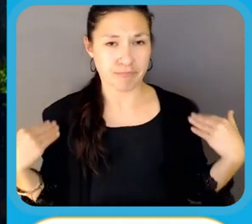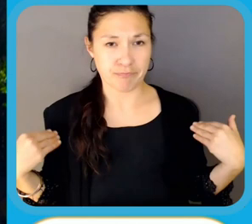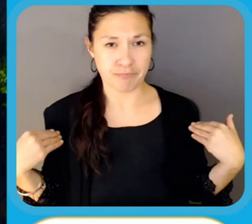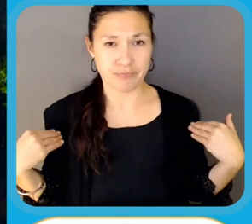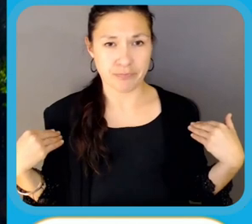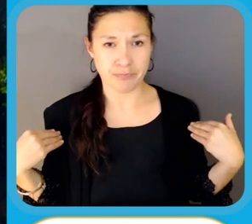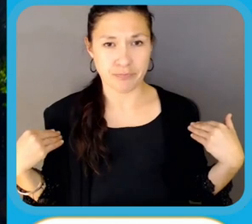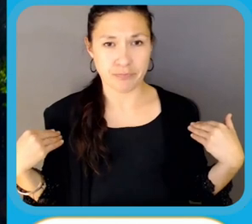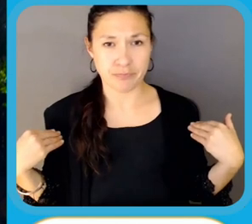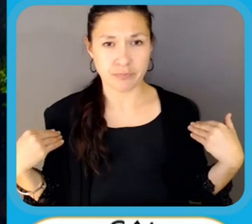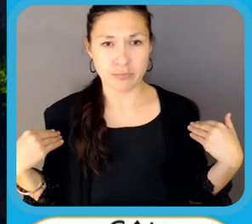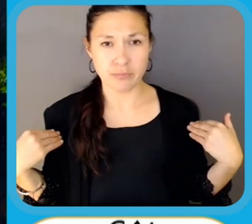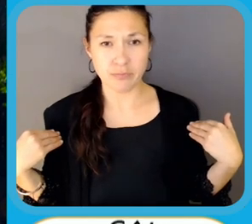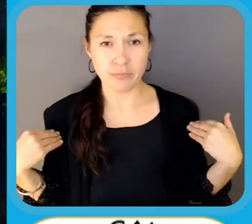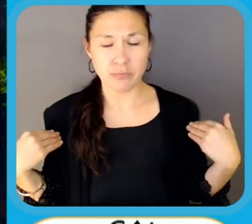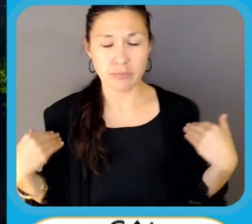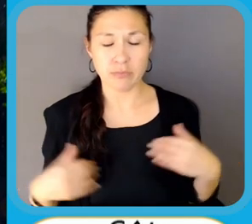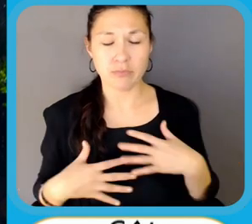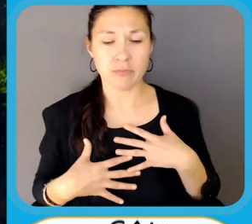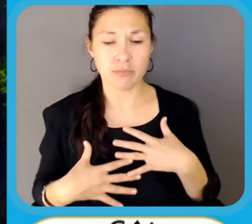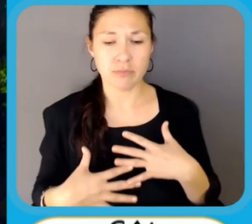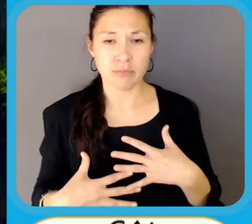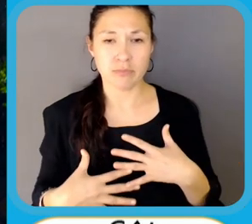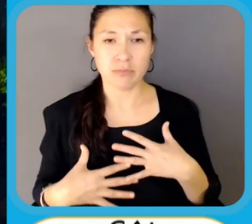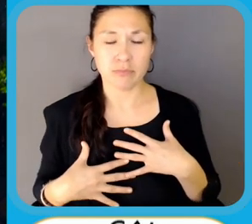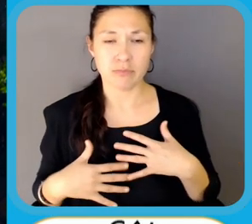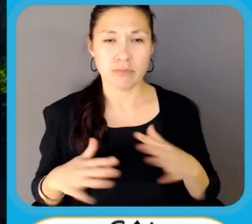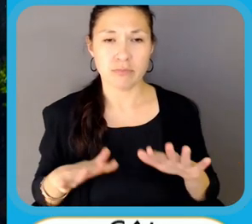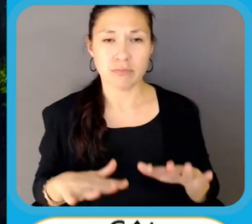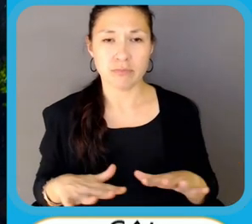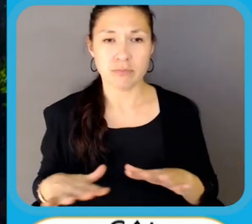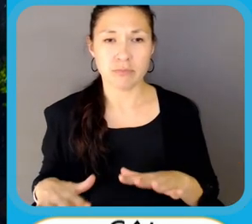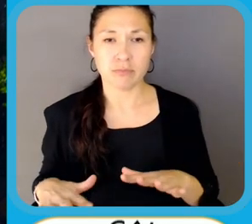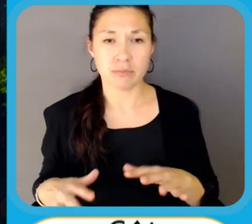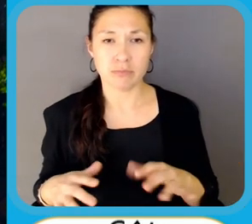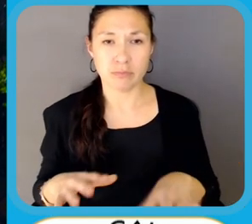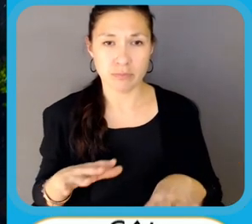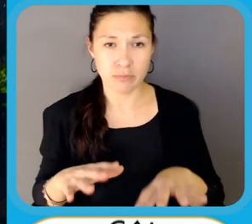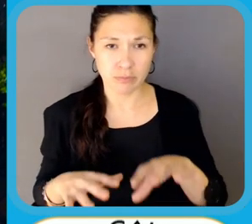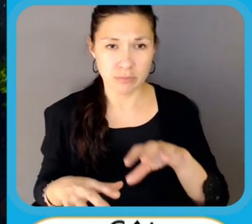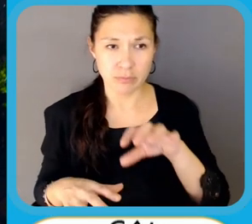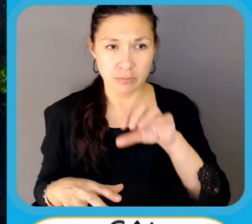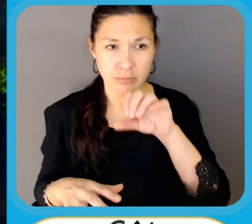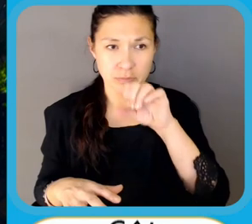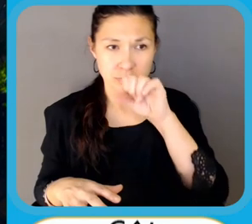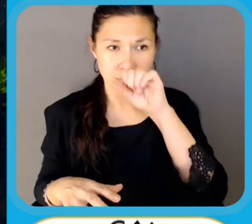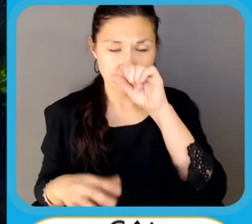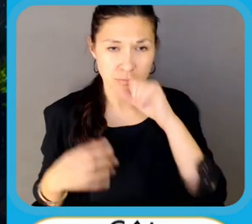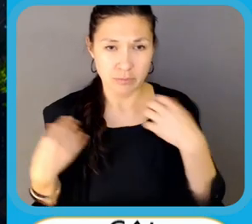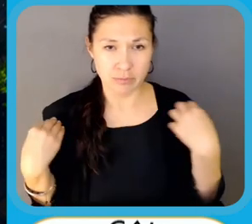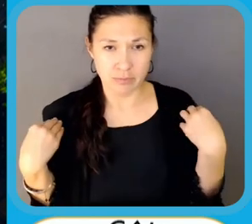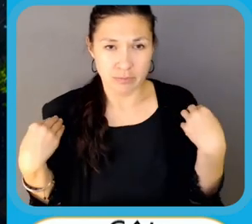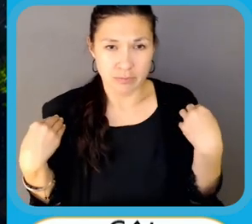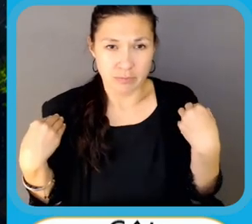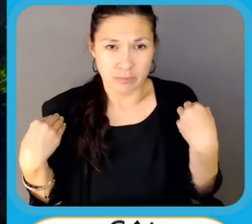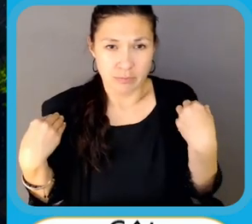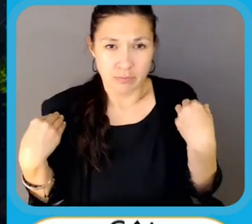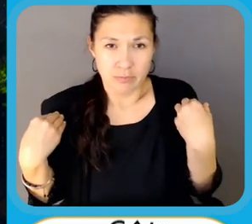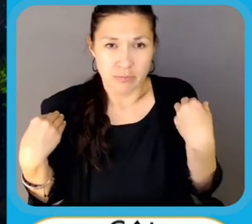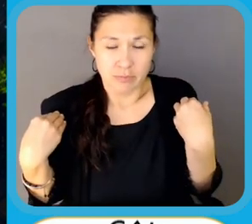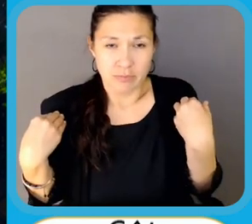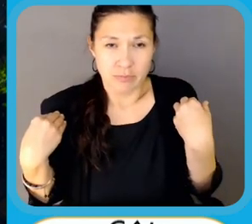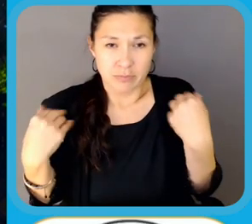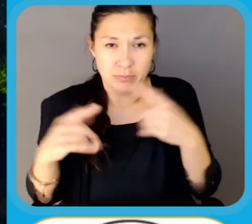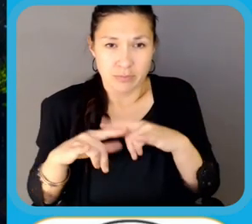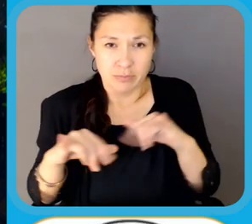And slowing down the breath. On an inhale, reach the shoulders up. And on the exhale,